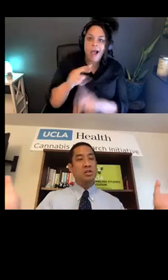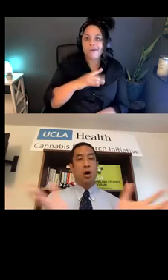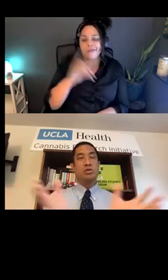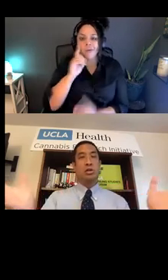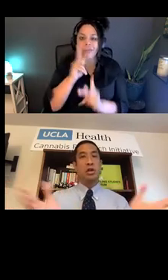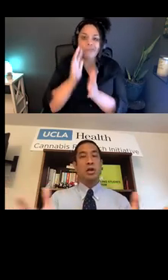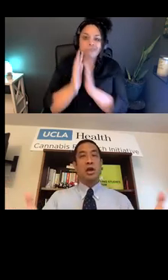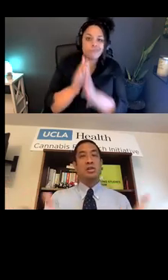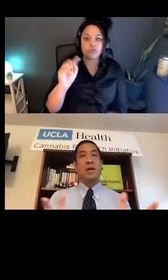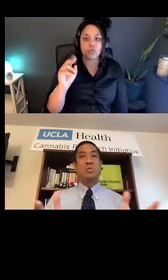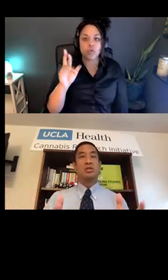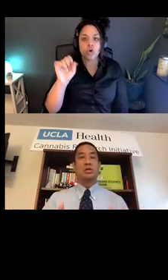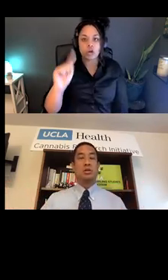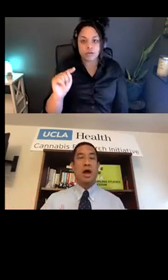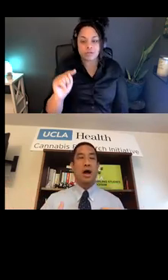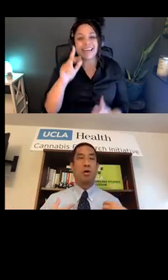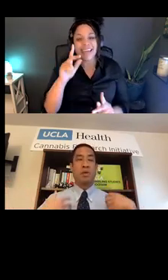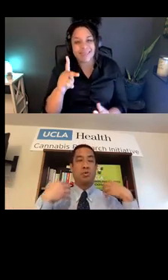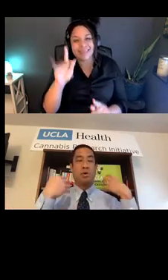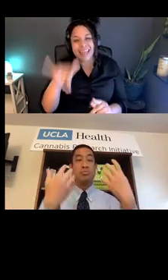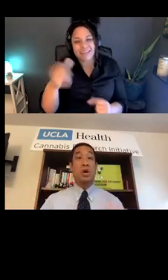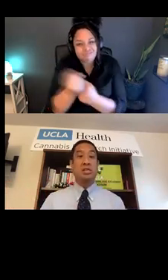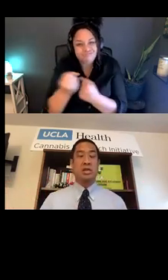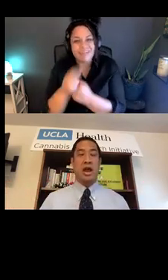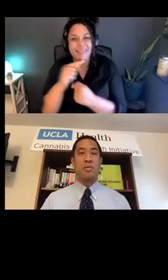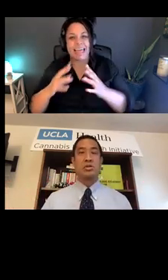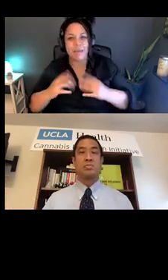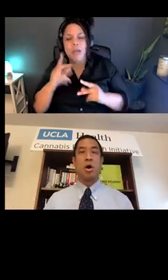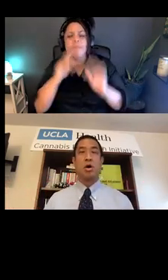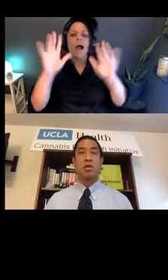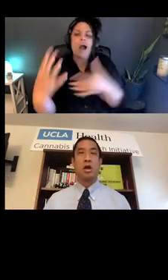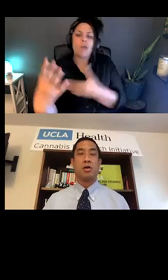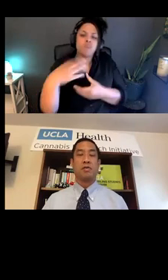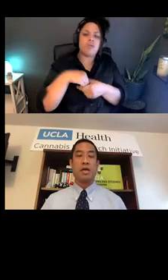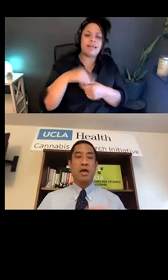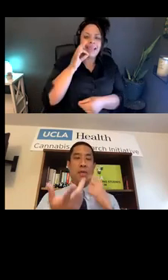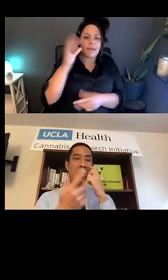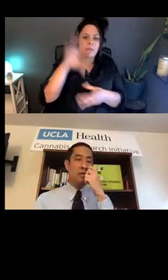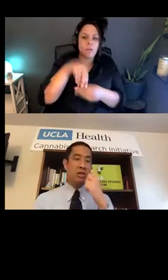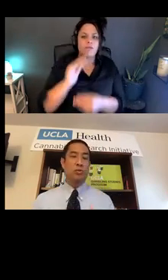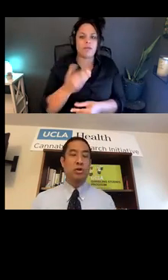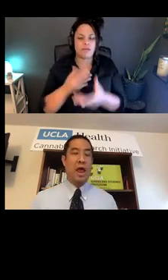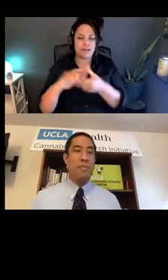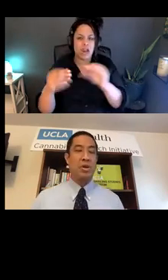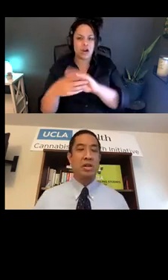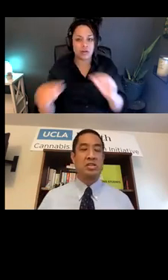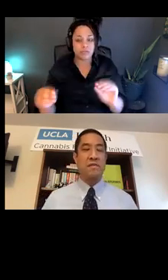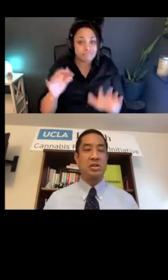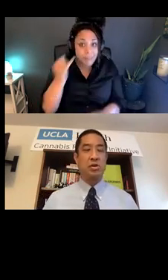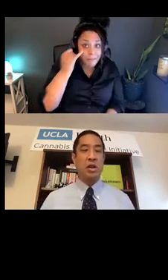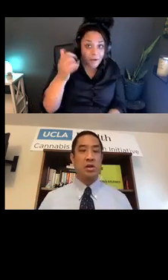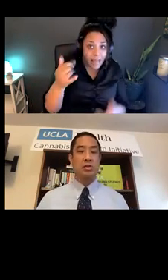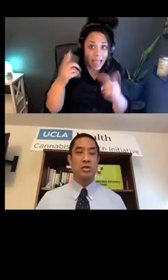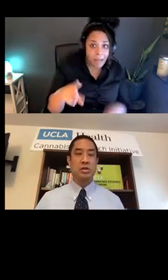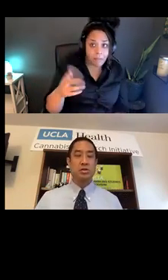this goes to the acceptance and now people embracing cannabis as part of the narrative. Imagine if this were to happen in the 70s